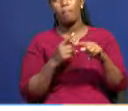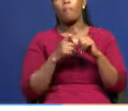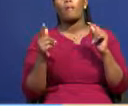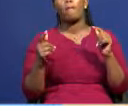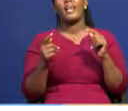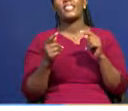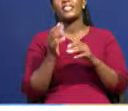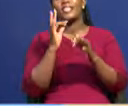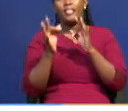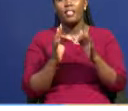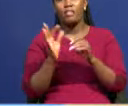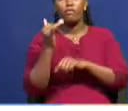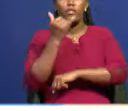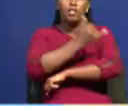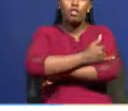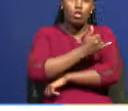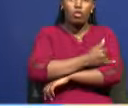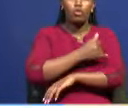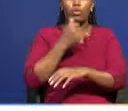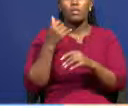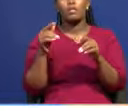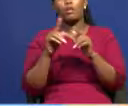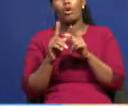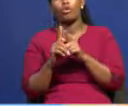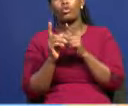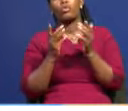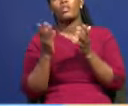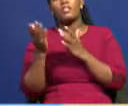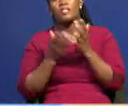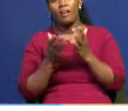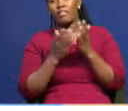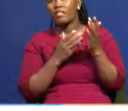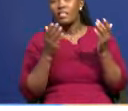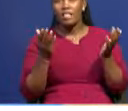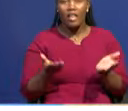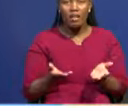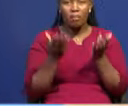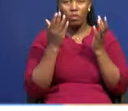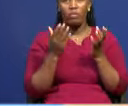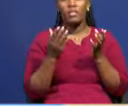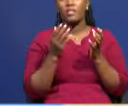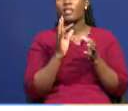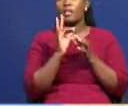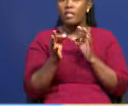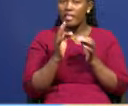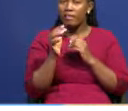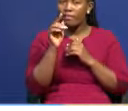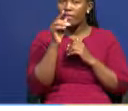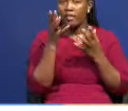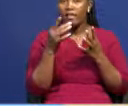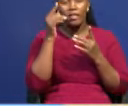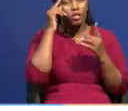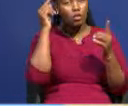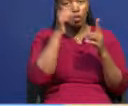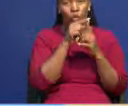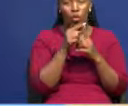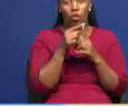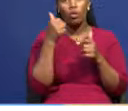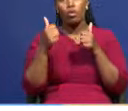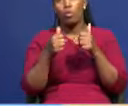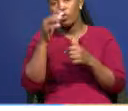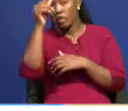those institutions that are being brought up, if you're seeing the services improved, will that not be the goal that the current government is